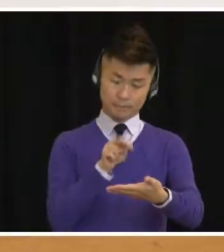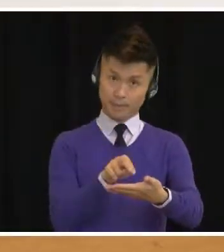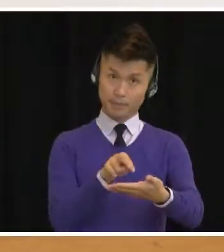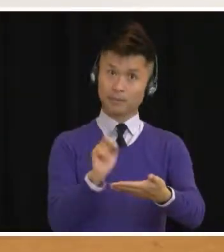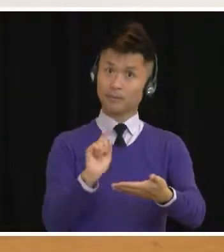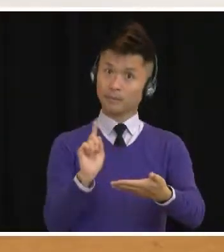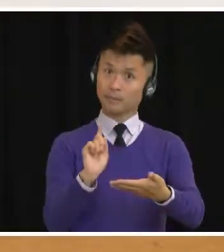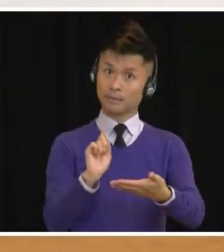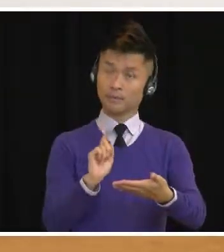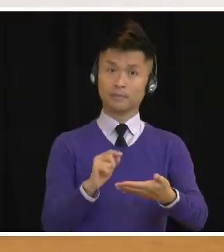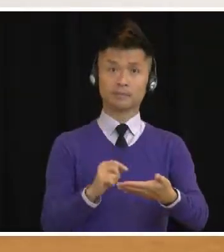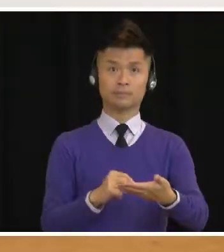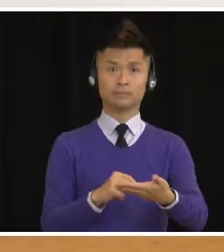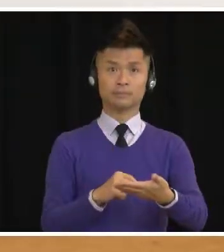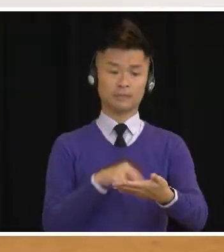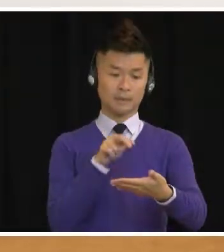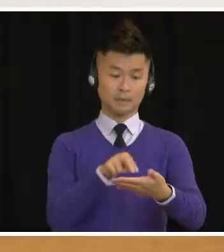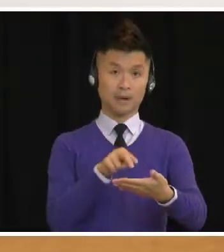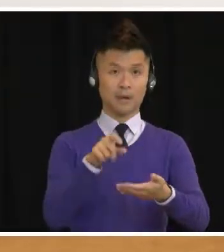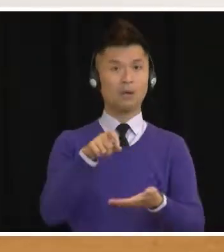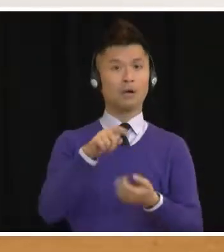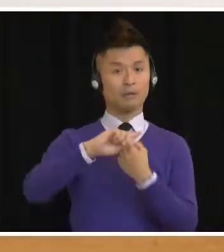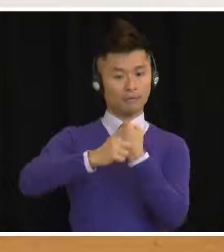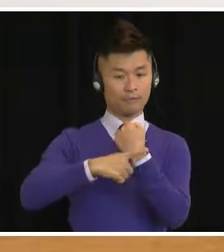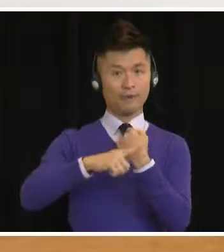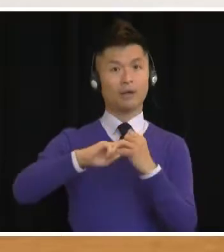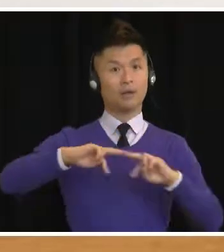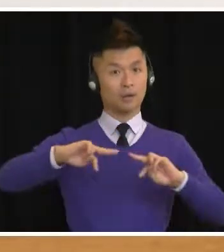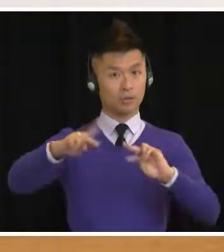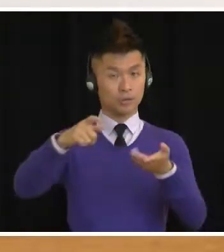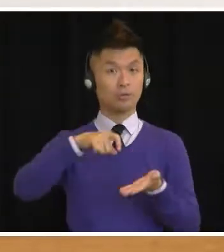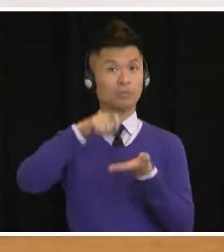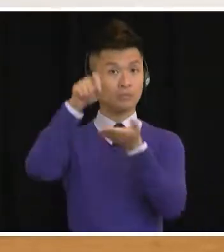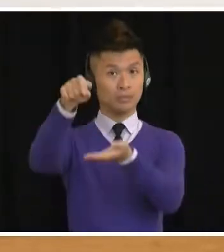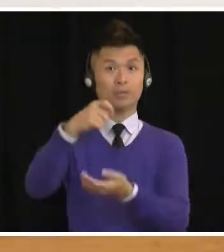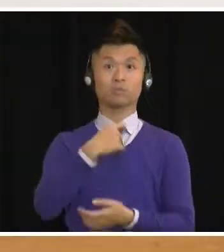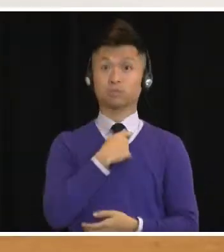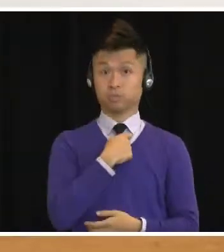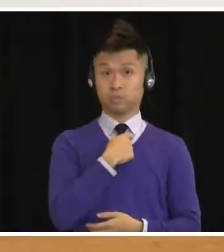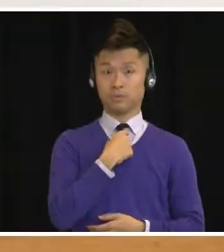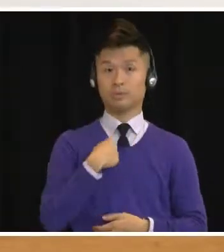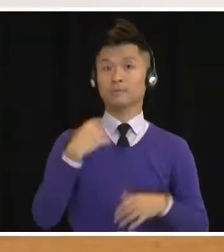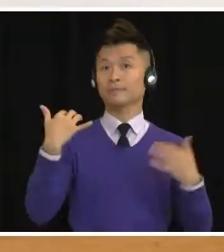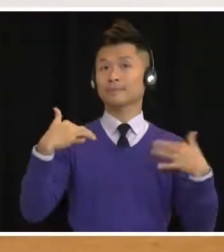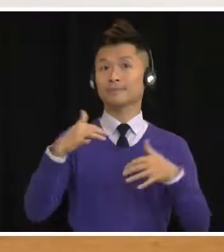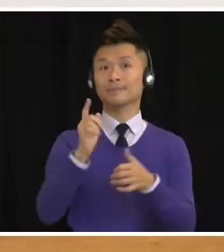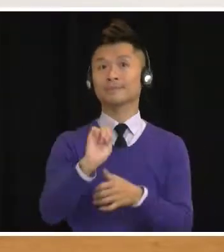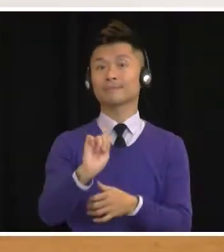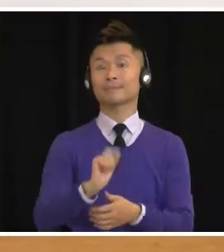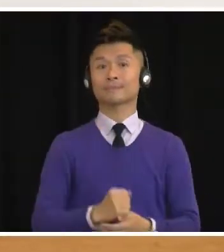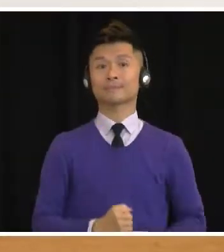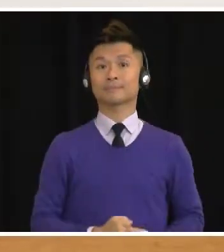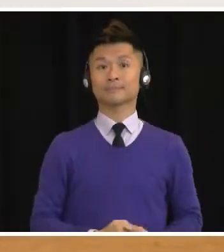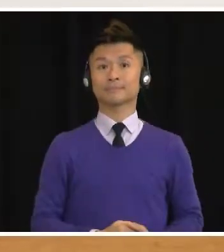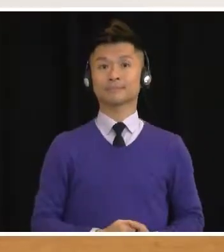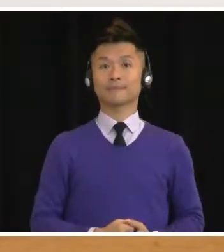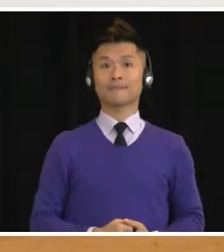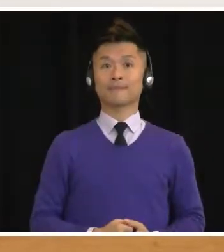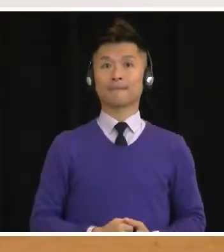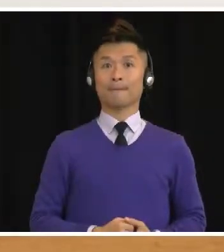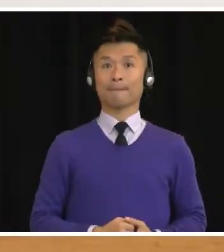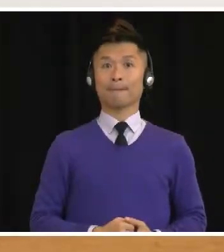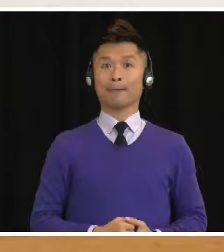the proceedings. And my question is, as our previous